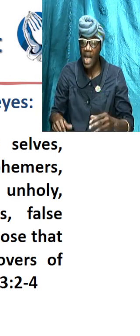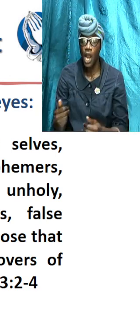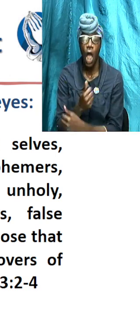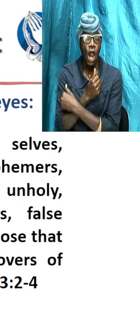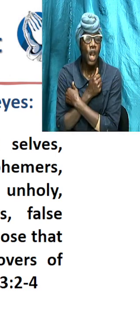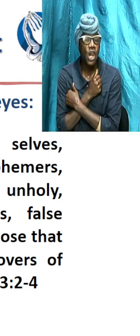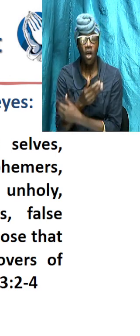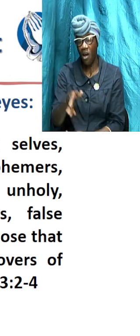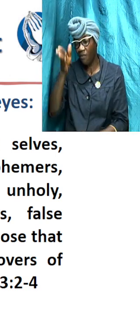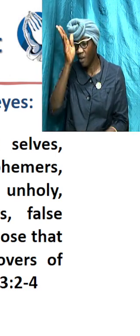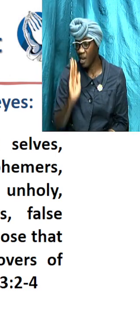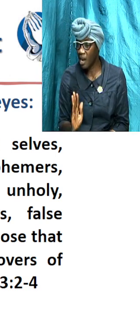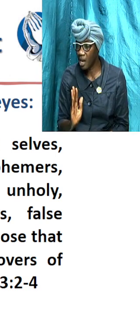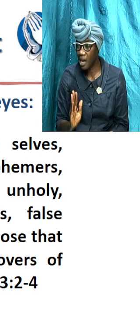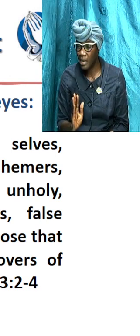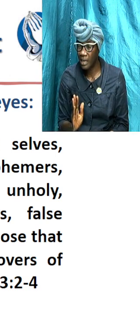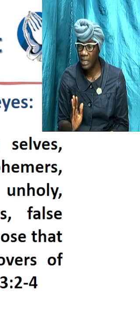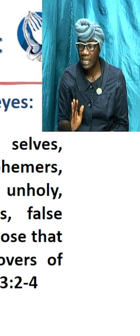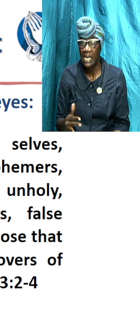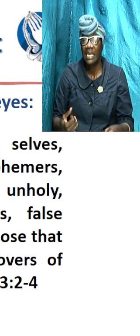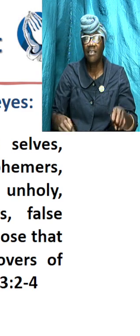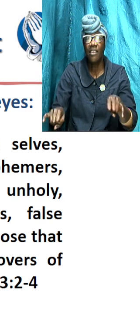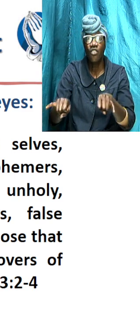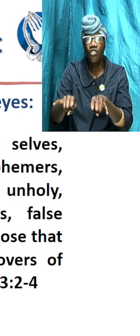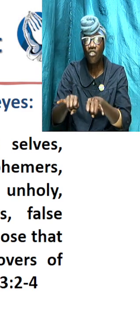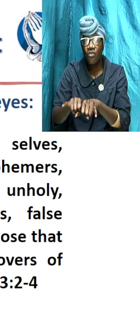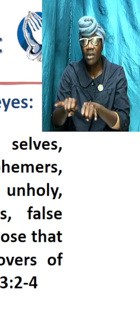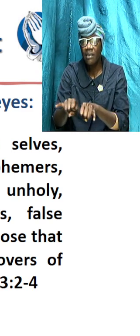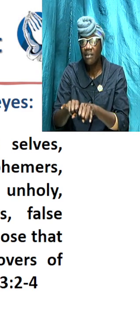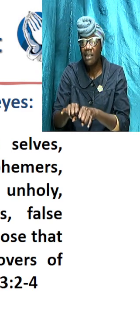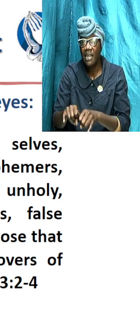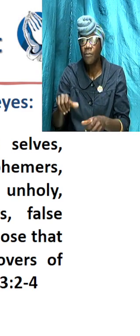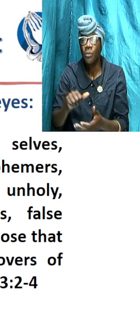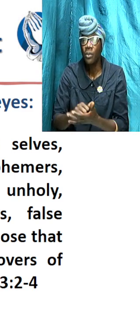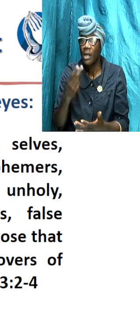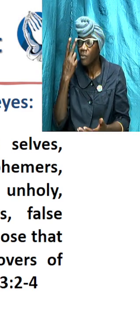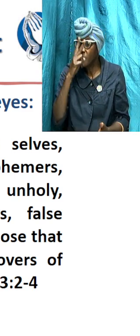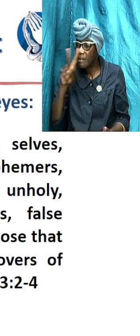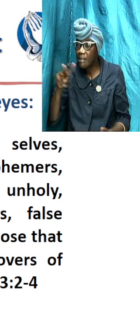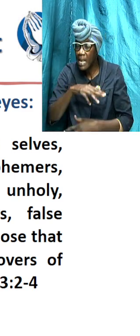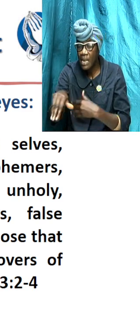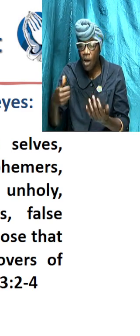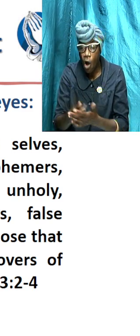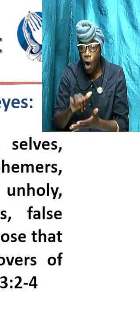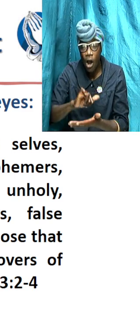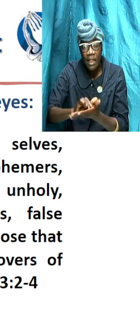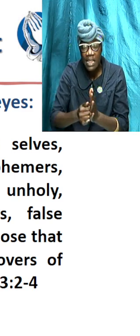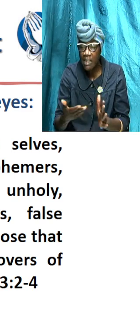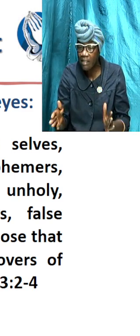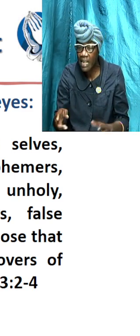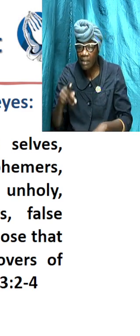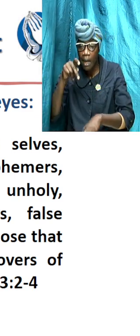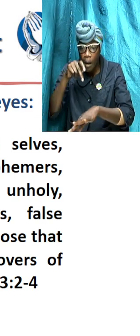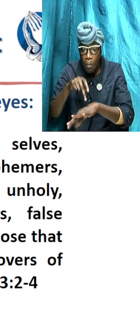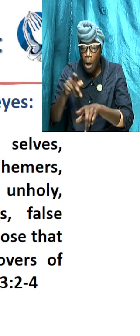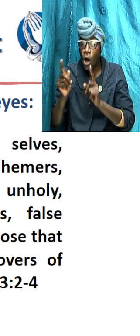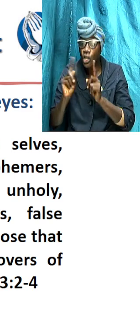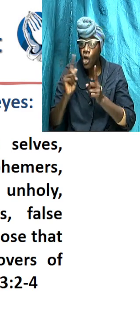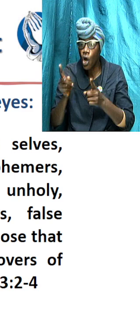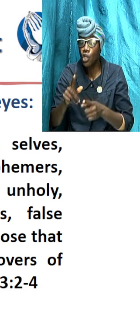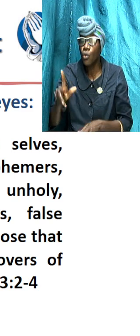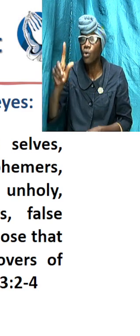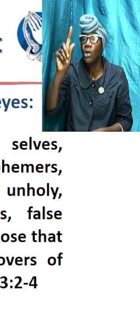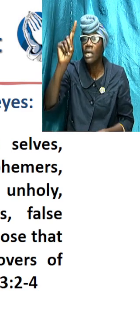Amen. And it's interesting, amen, that we are seeing all of these things that Paul spoke to Timothy